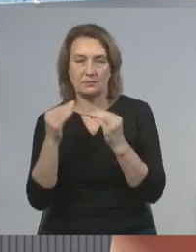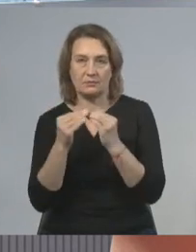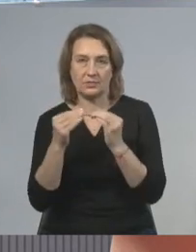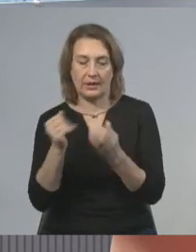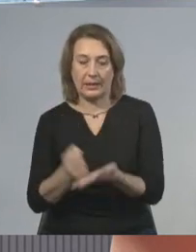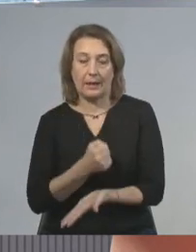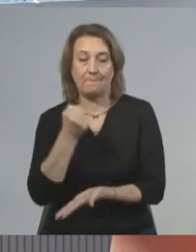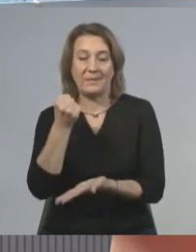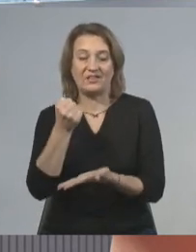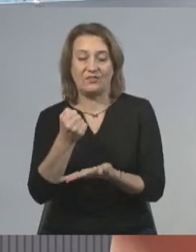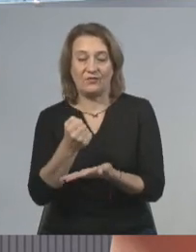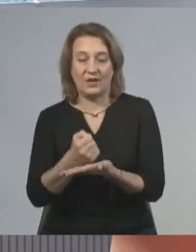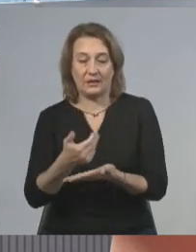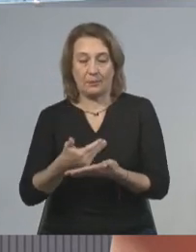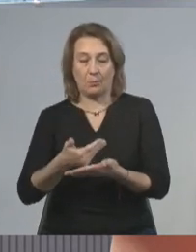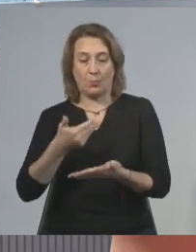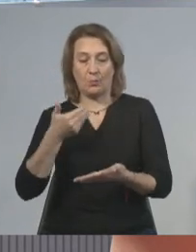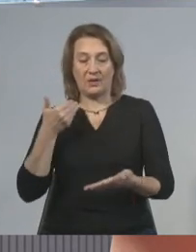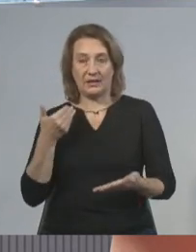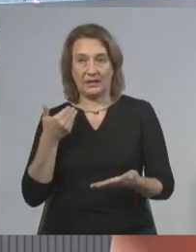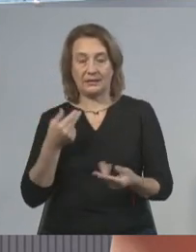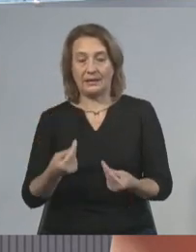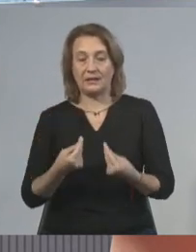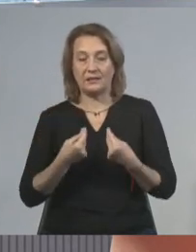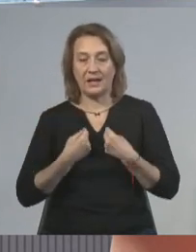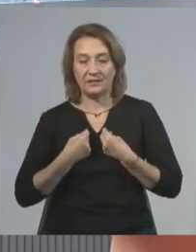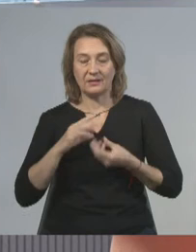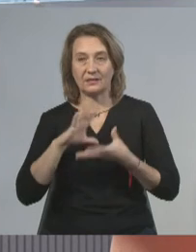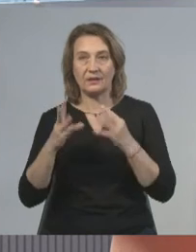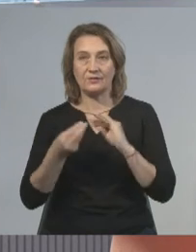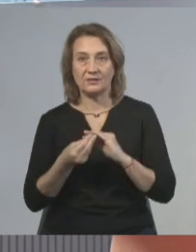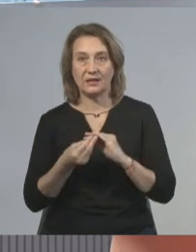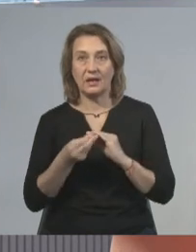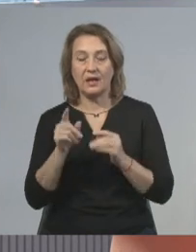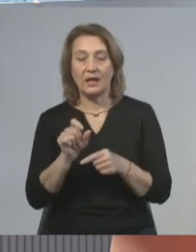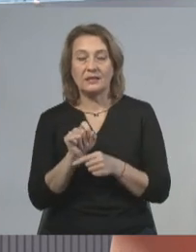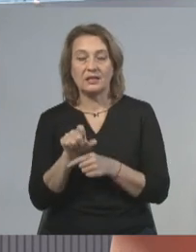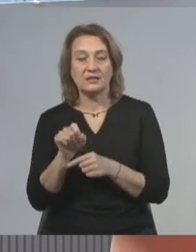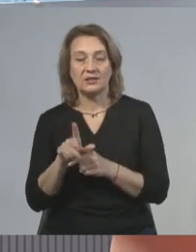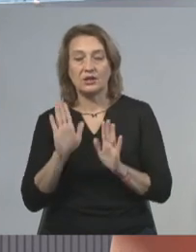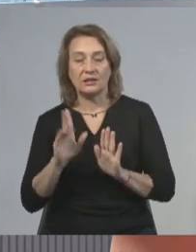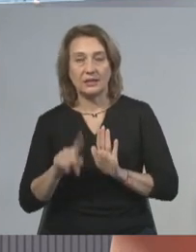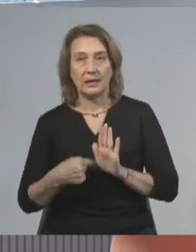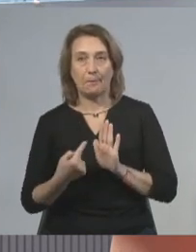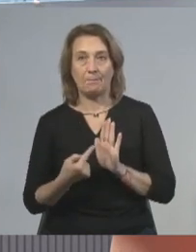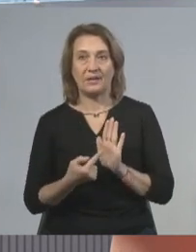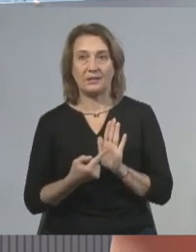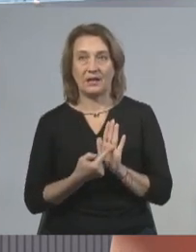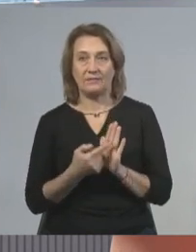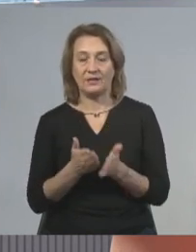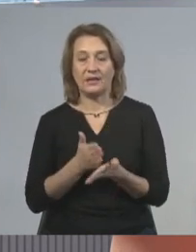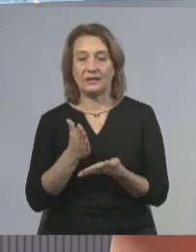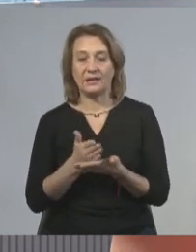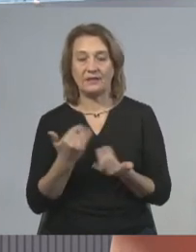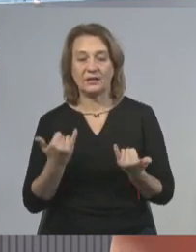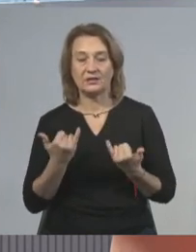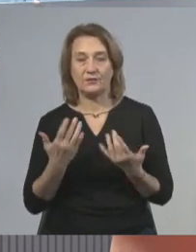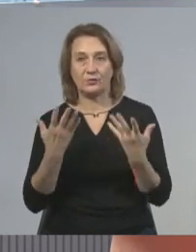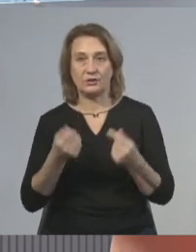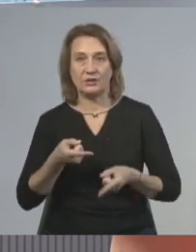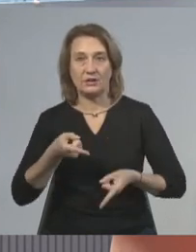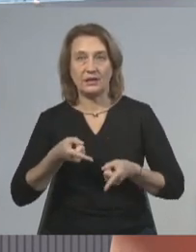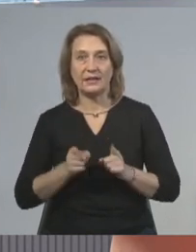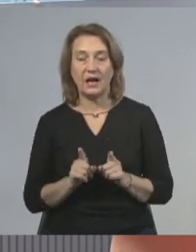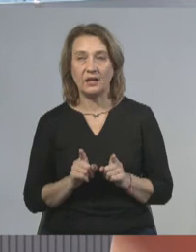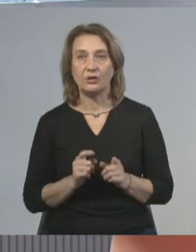they're repeatedly decisions and they were the same and in these conclusions they not only mentioned the